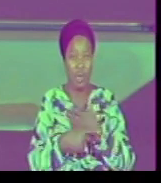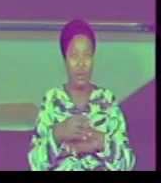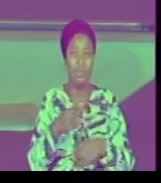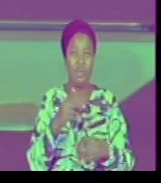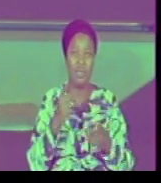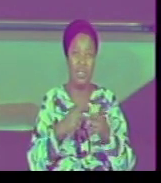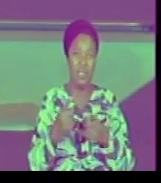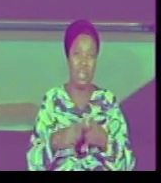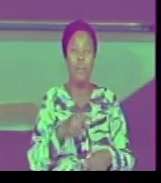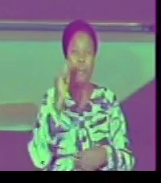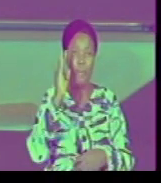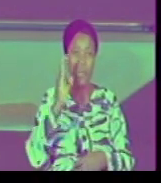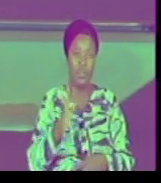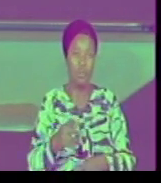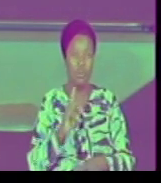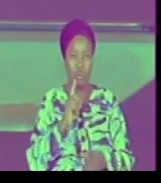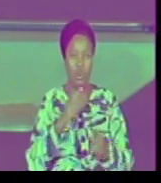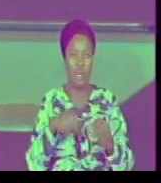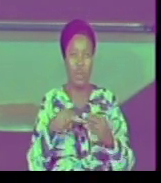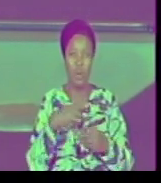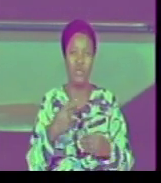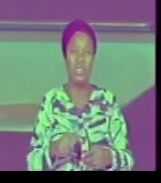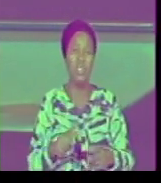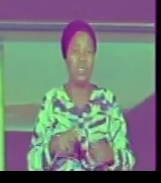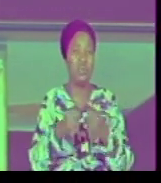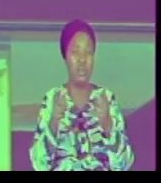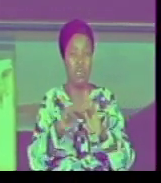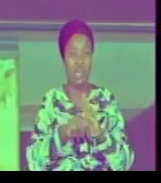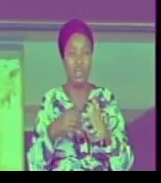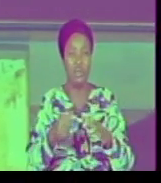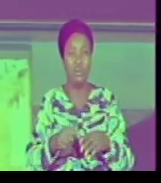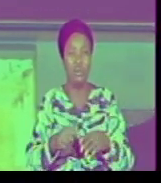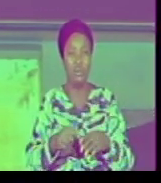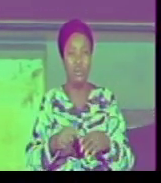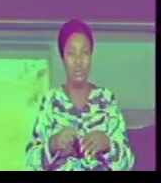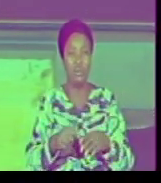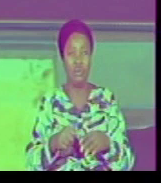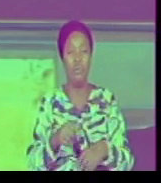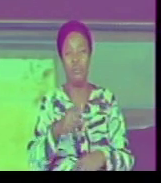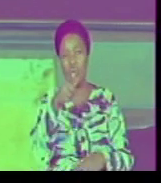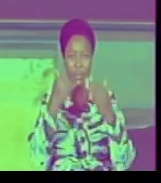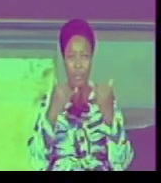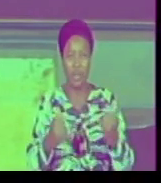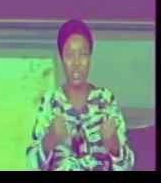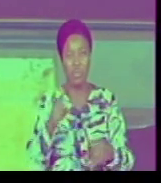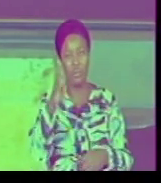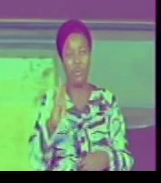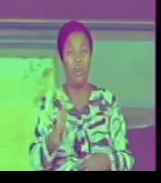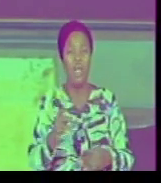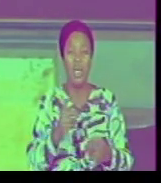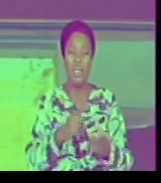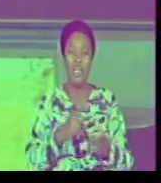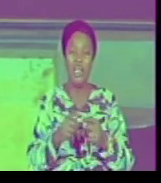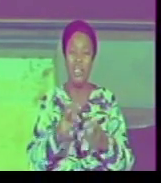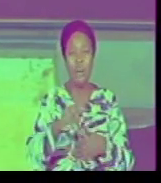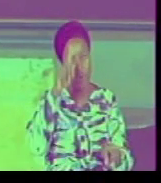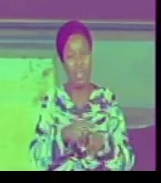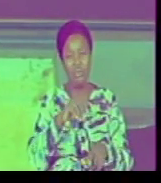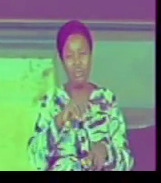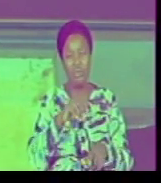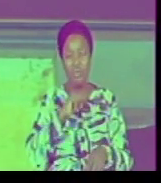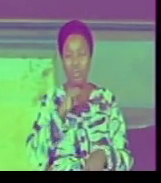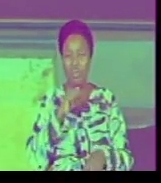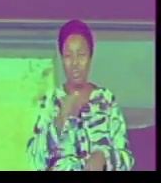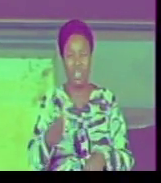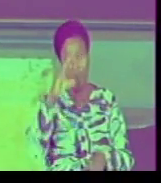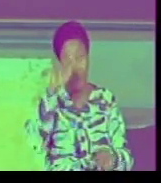God, and the omnipotence of God. And the brother was not there, and he was about